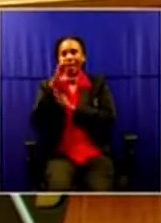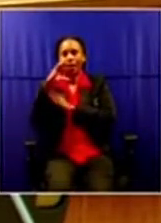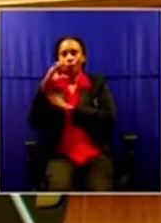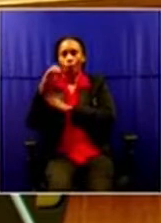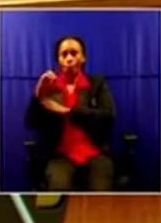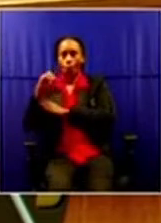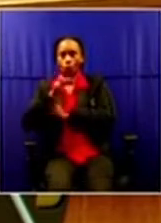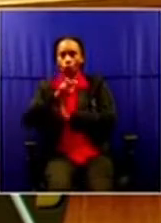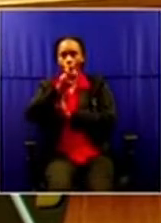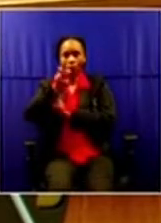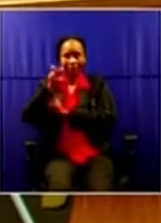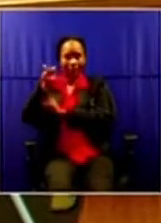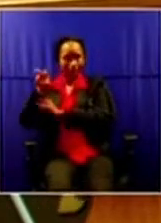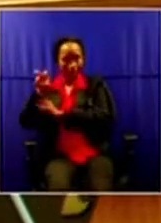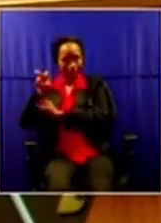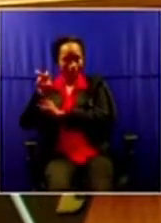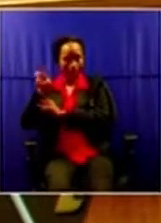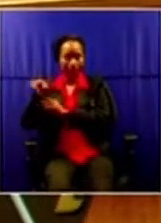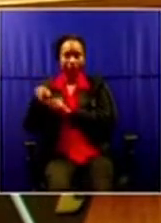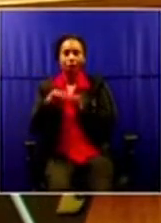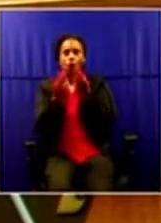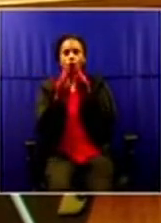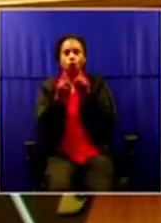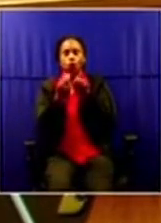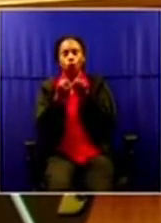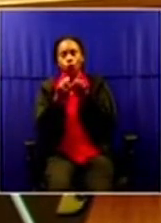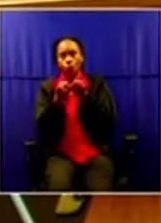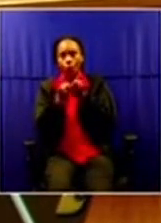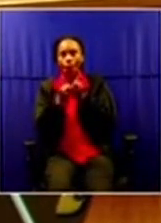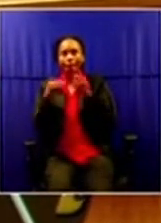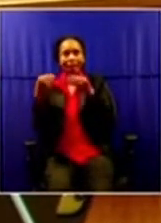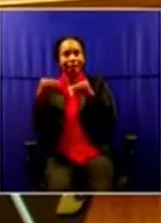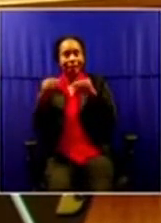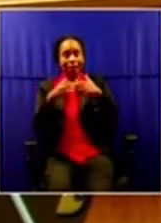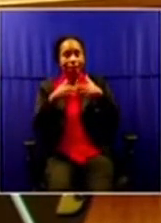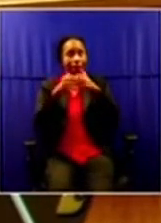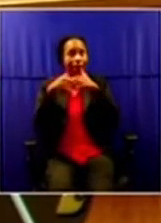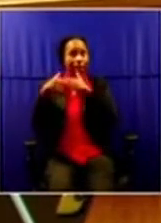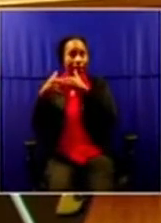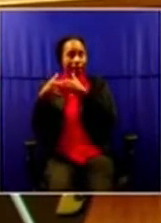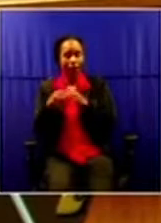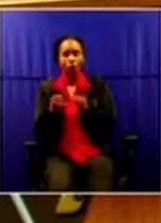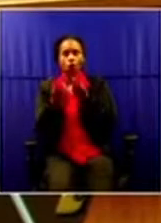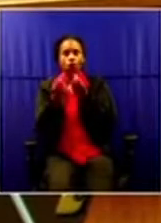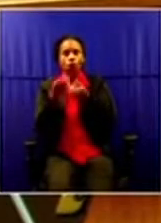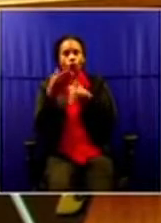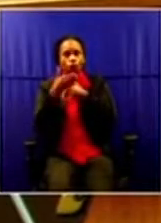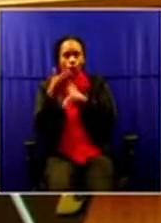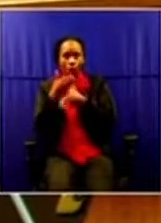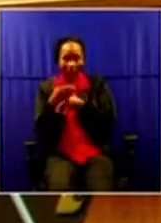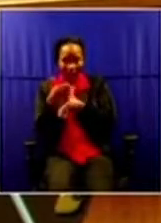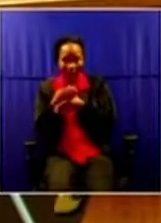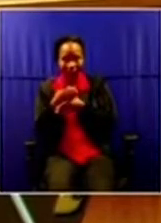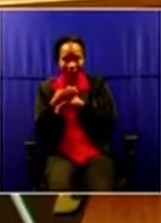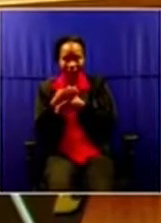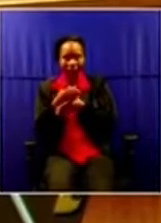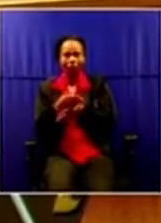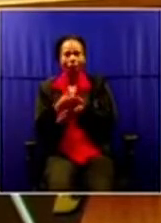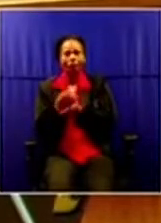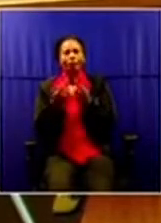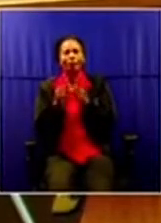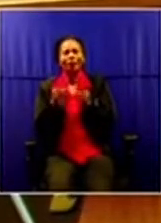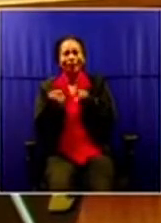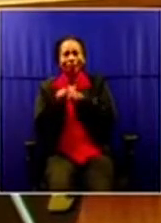we are creating new businesses and new jobs while making a priceless investment in